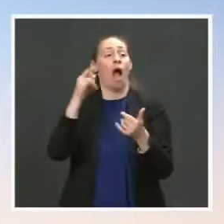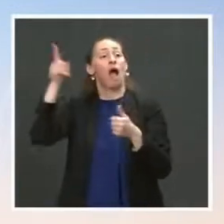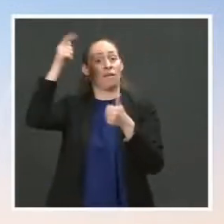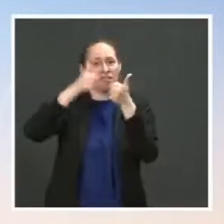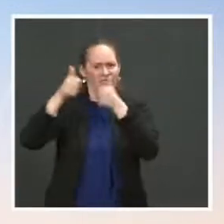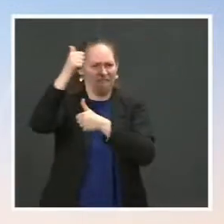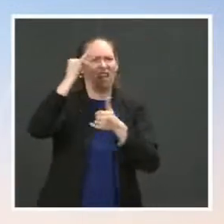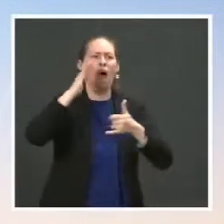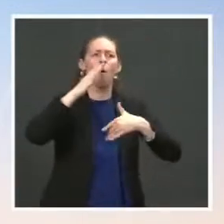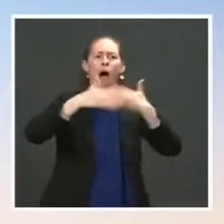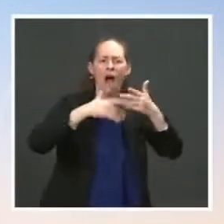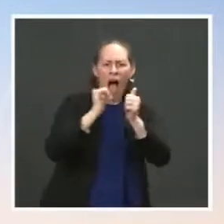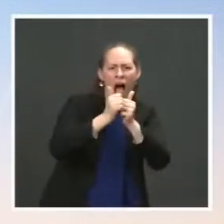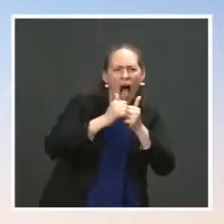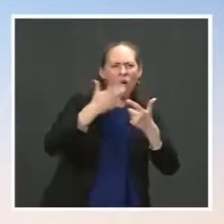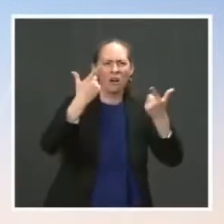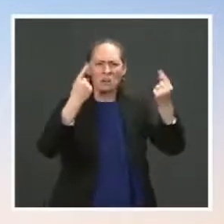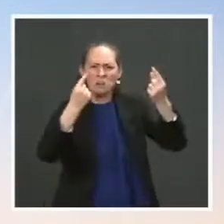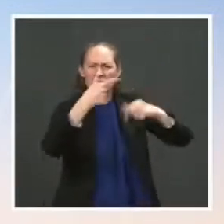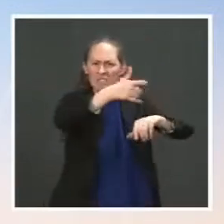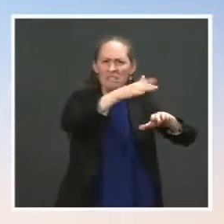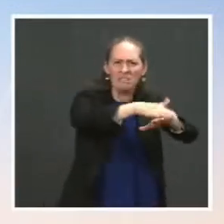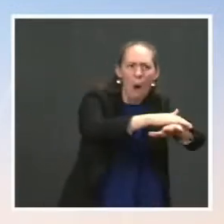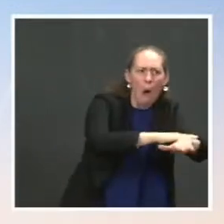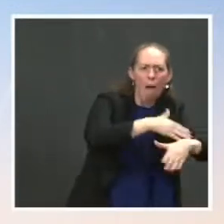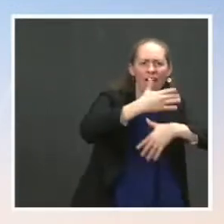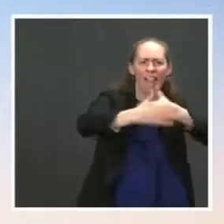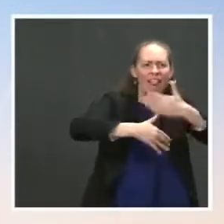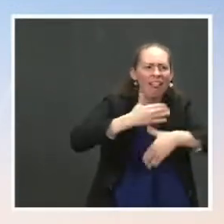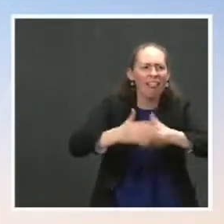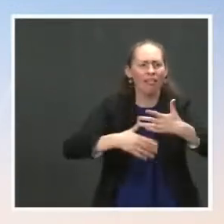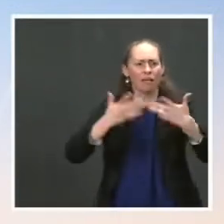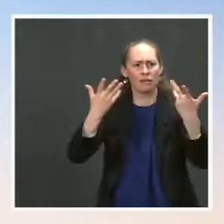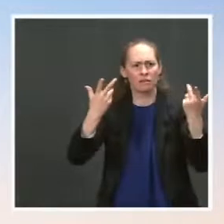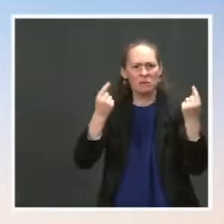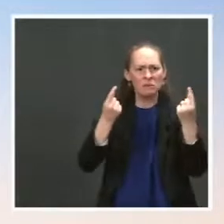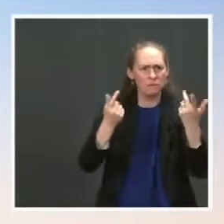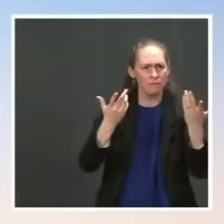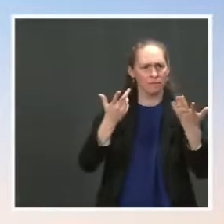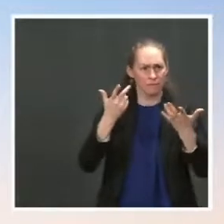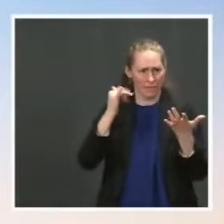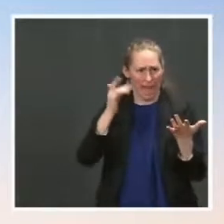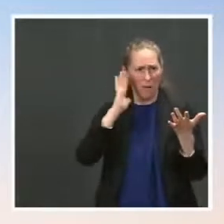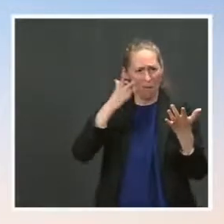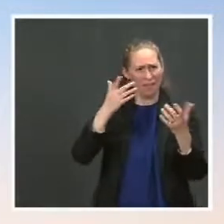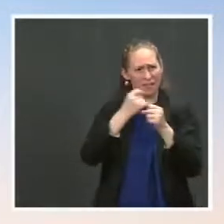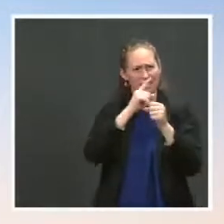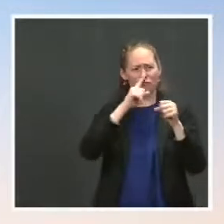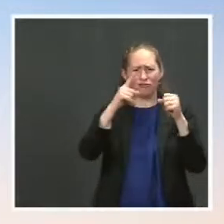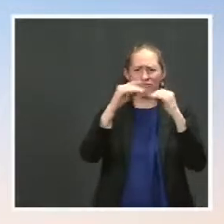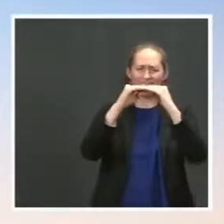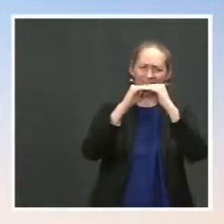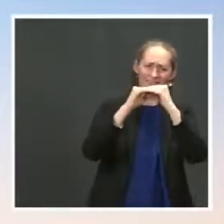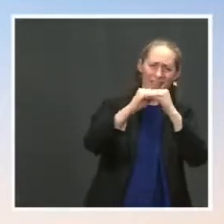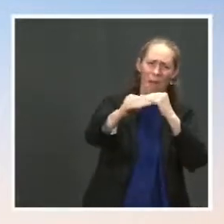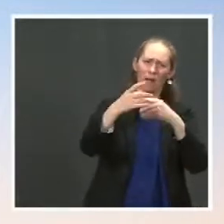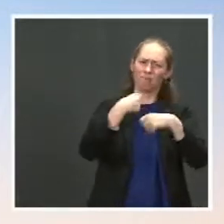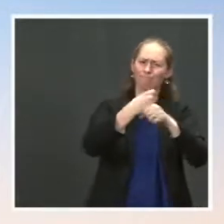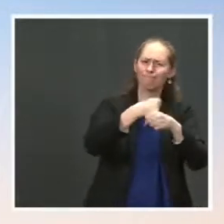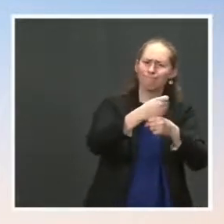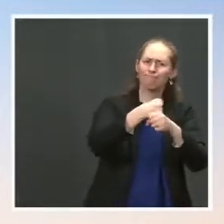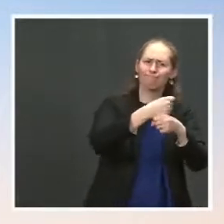how slow they've been to get an even steady supply of production? Well, I would say that our COVID coordinator, Jeff Zients, and